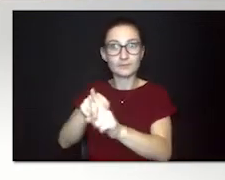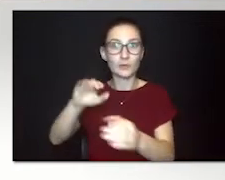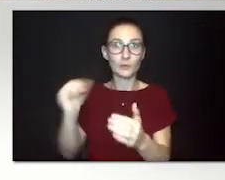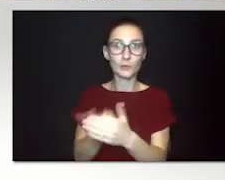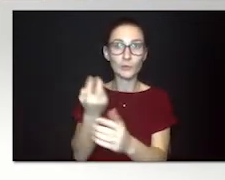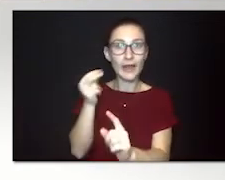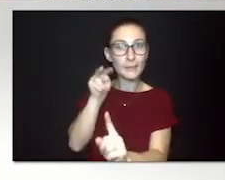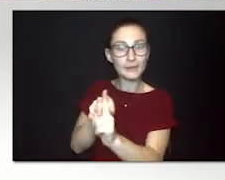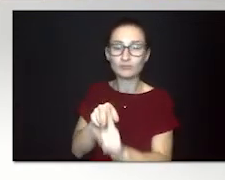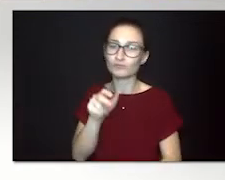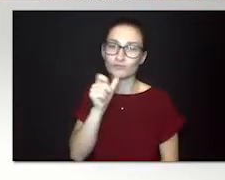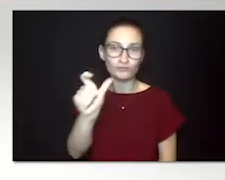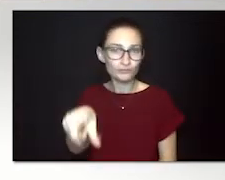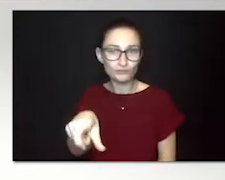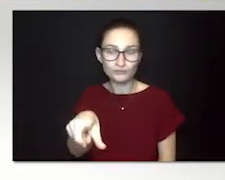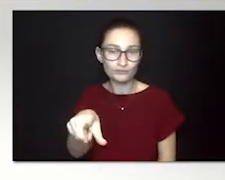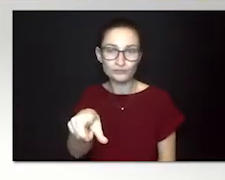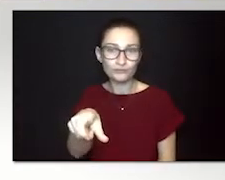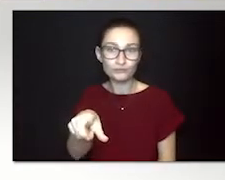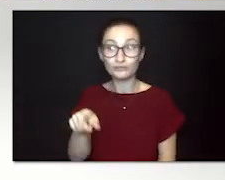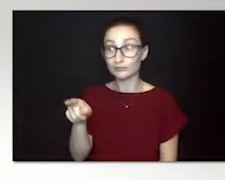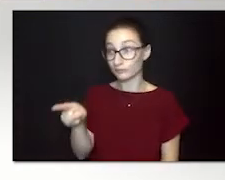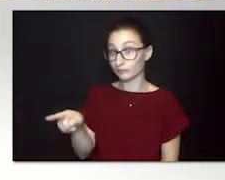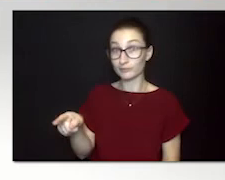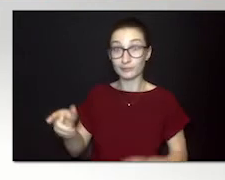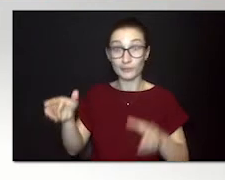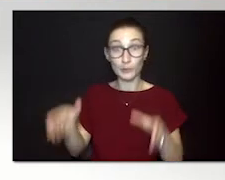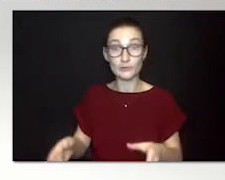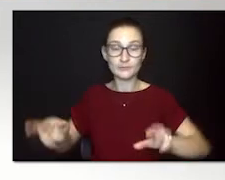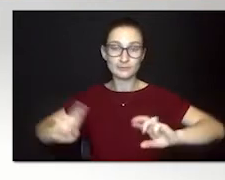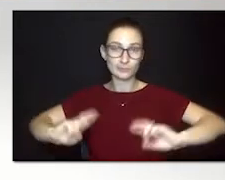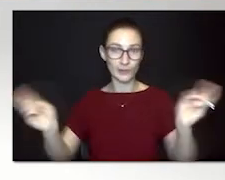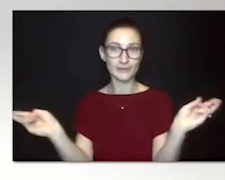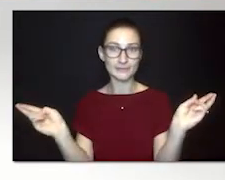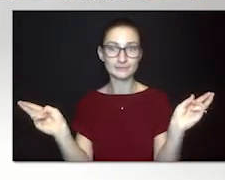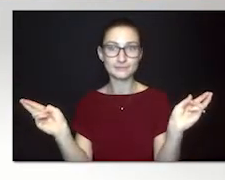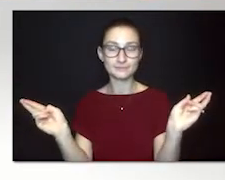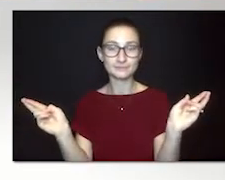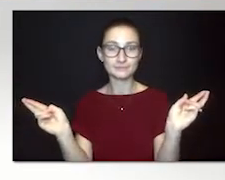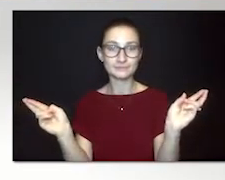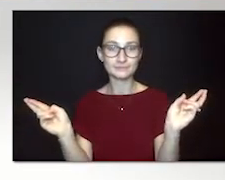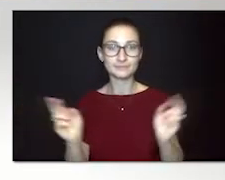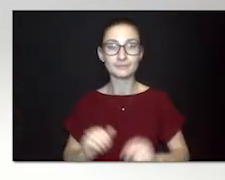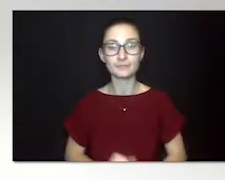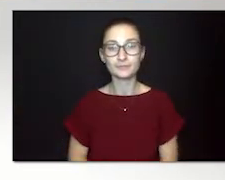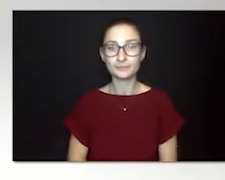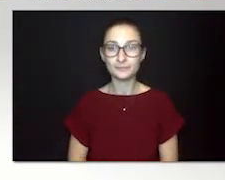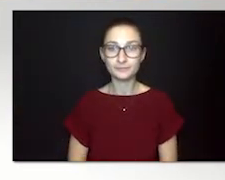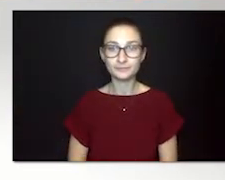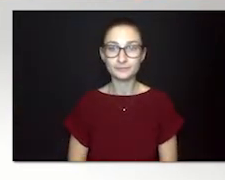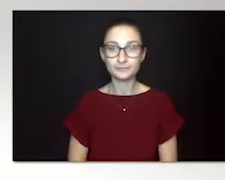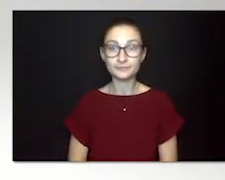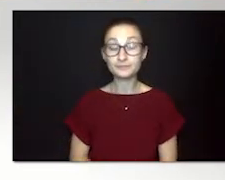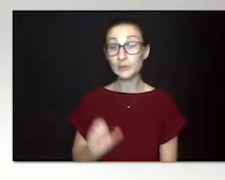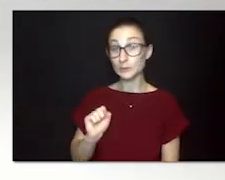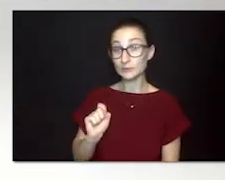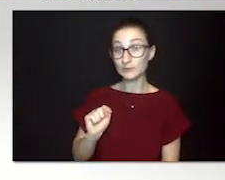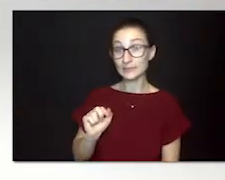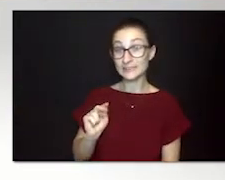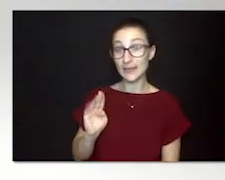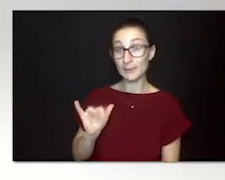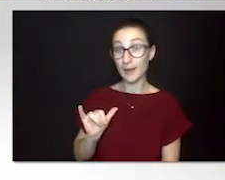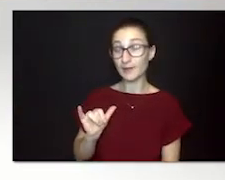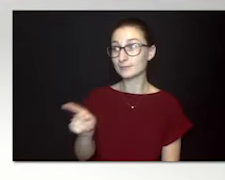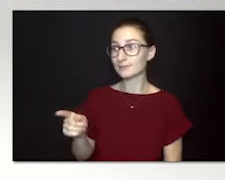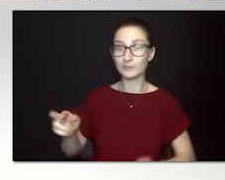a new guardianship application, filing a new petition, which can take a while to get through the court system. So a standby guardian is